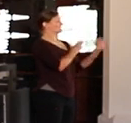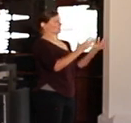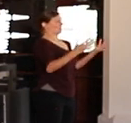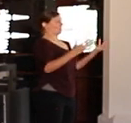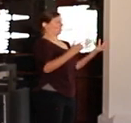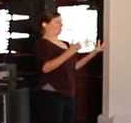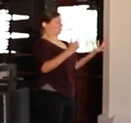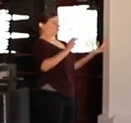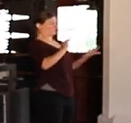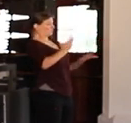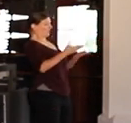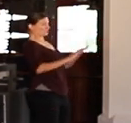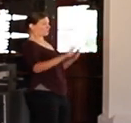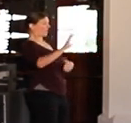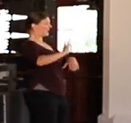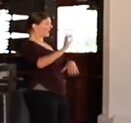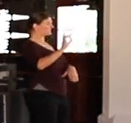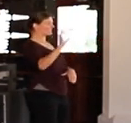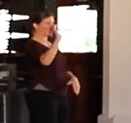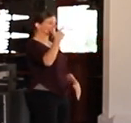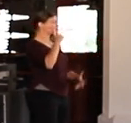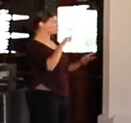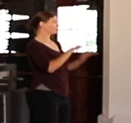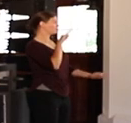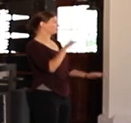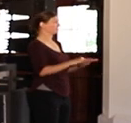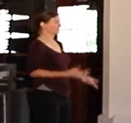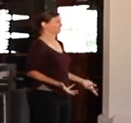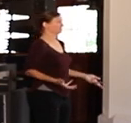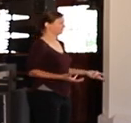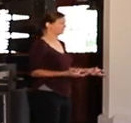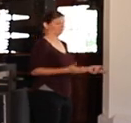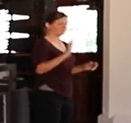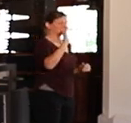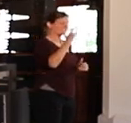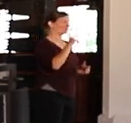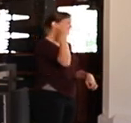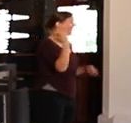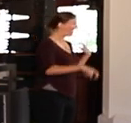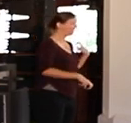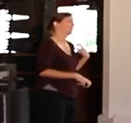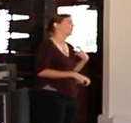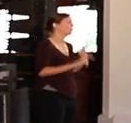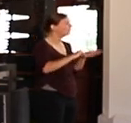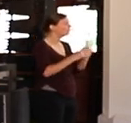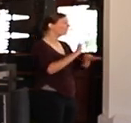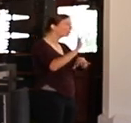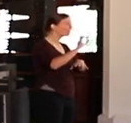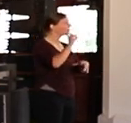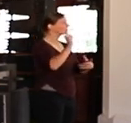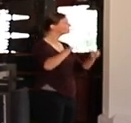get to college, I don't know what happens, 8 o'clock just seems really hard. It just seems really hard to get up and go to